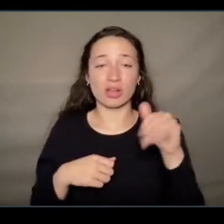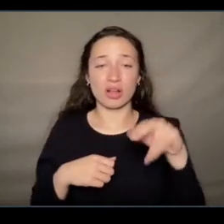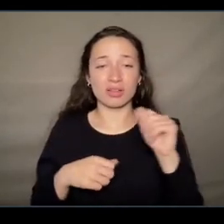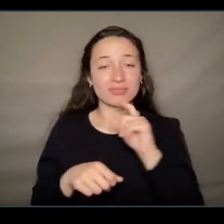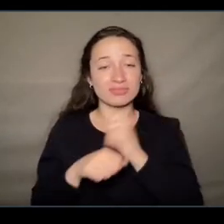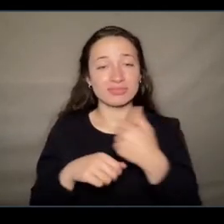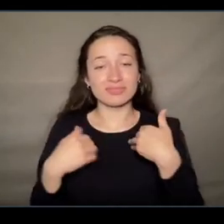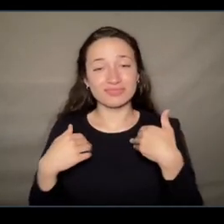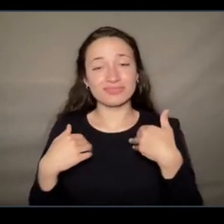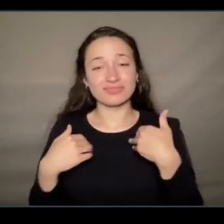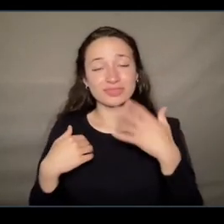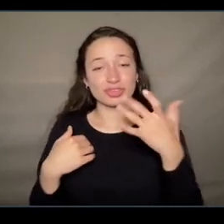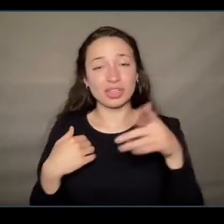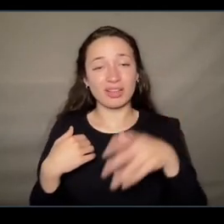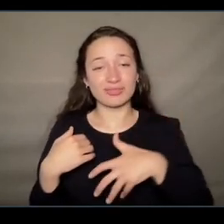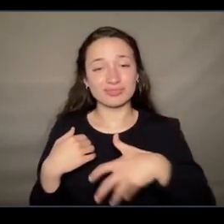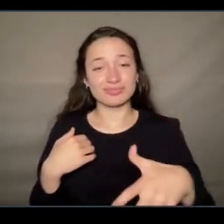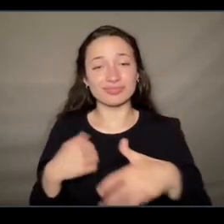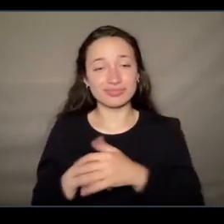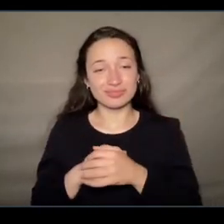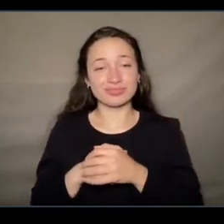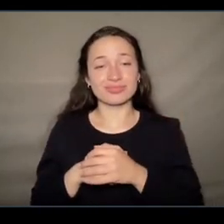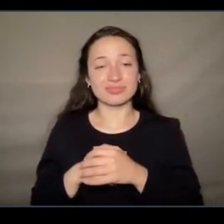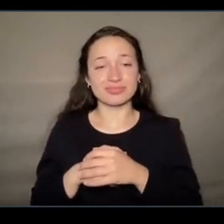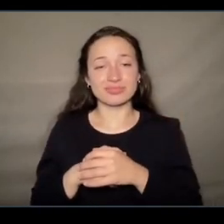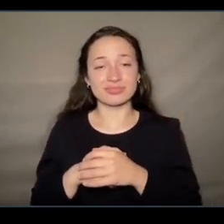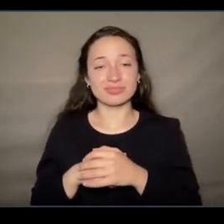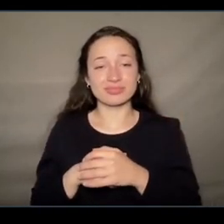Ariana, was expecting a child.